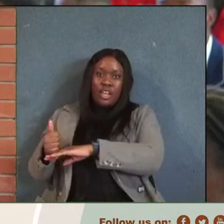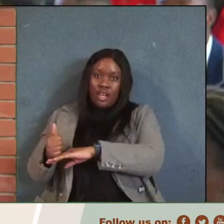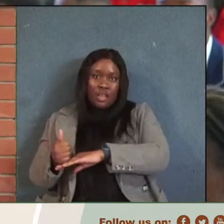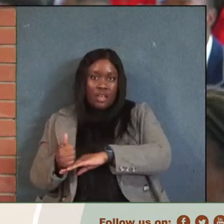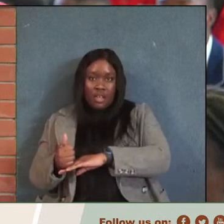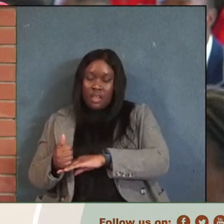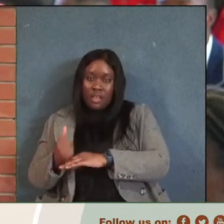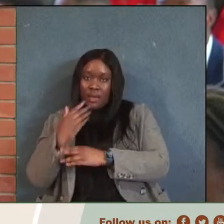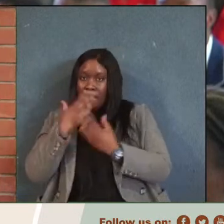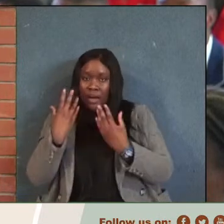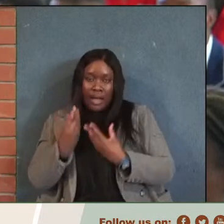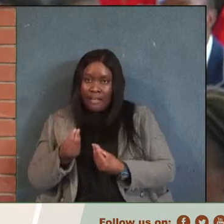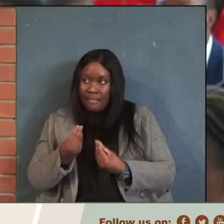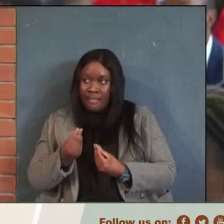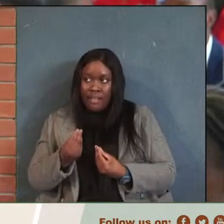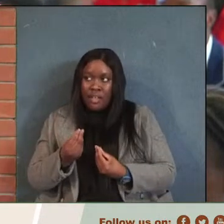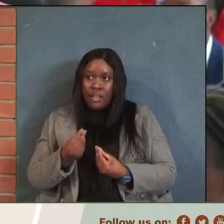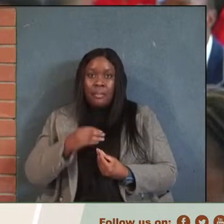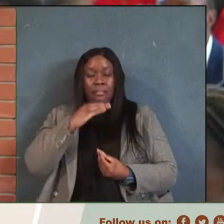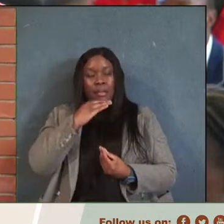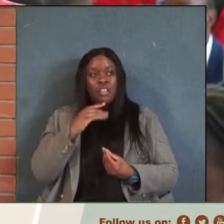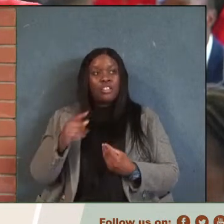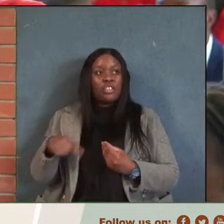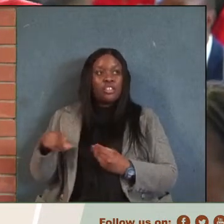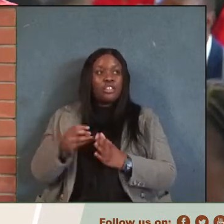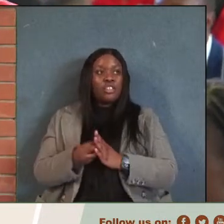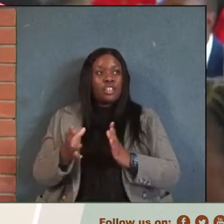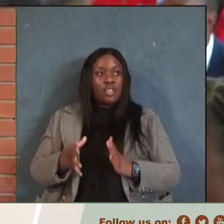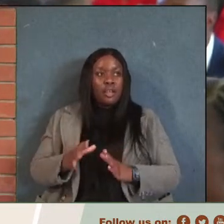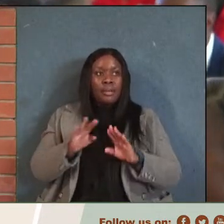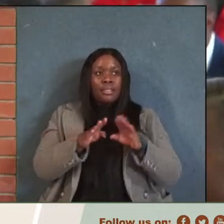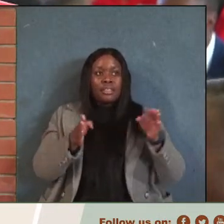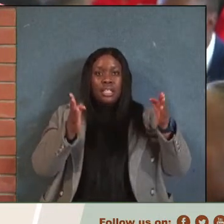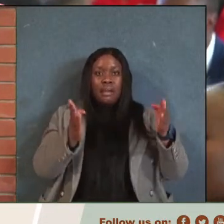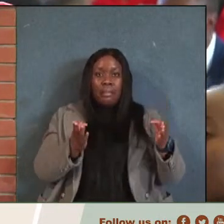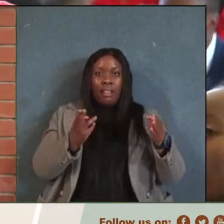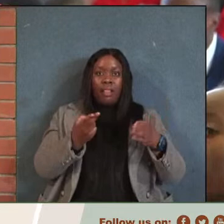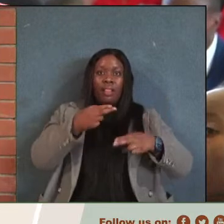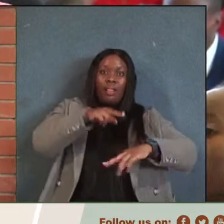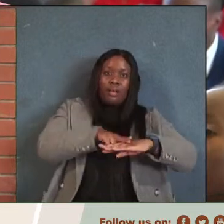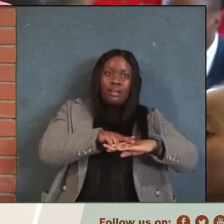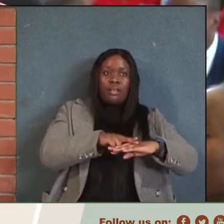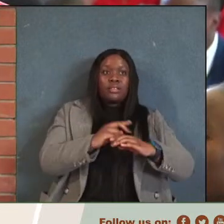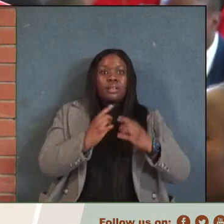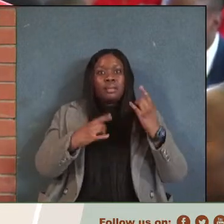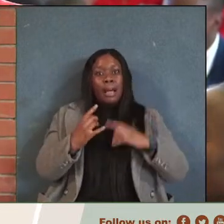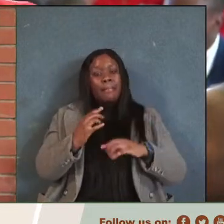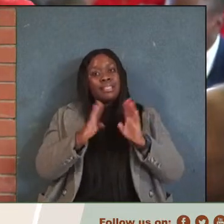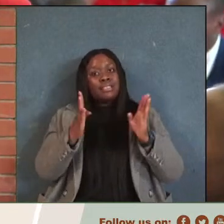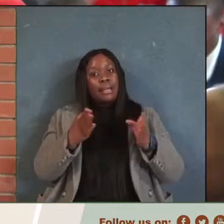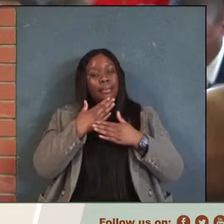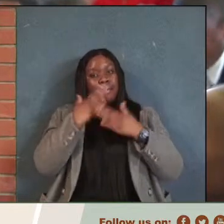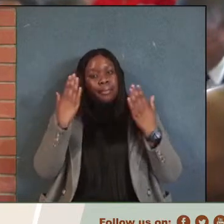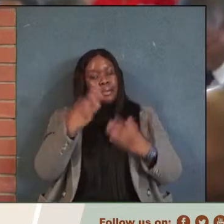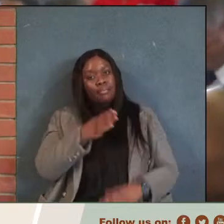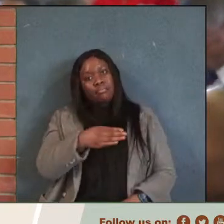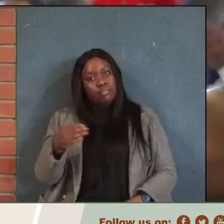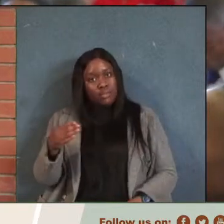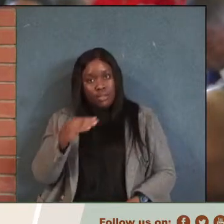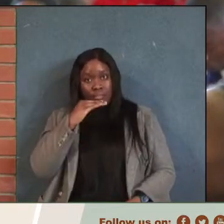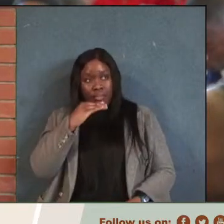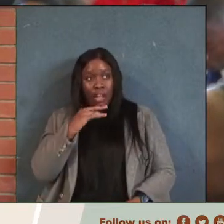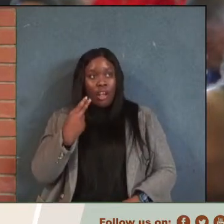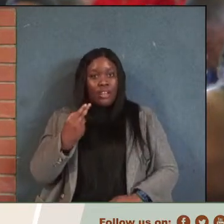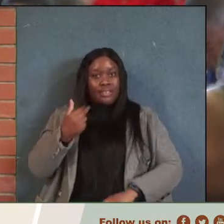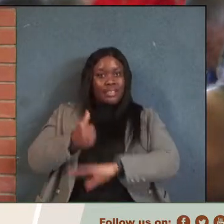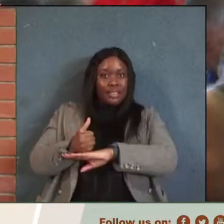tables, as their chairs, to the point where sometimes even their tables are not available and you have nothing at all to sit